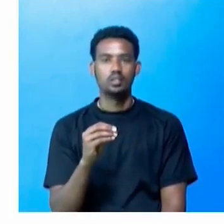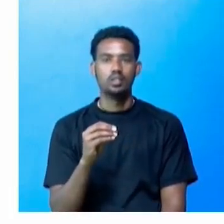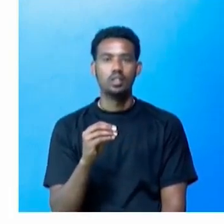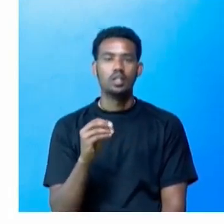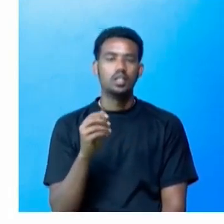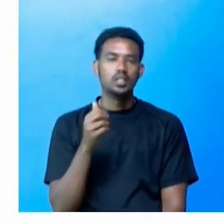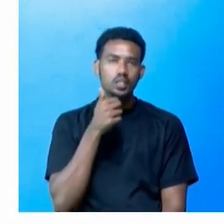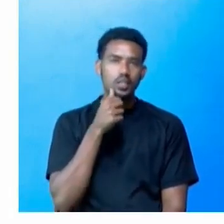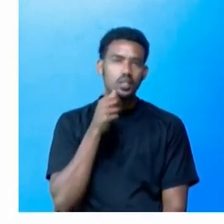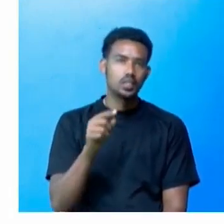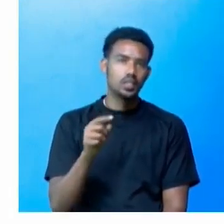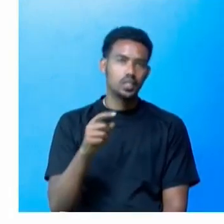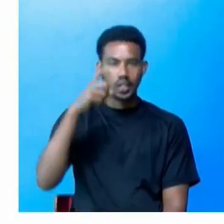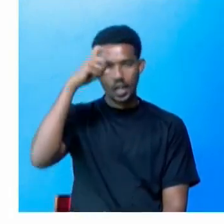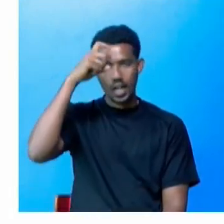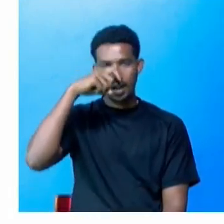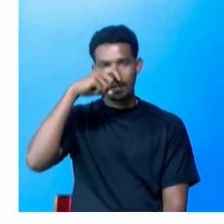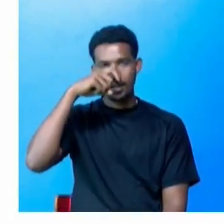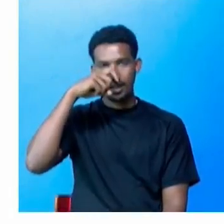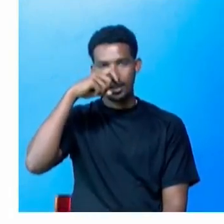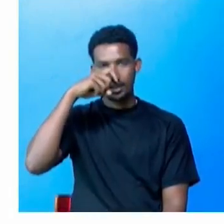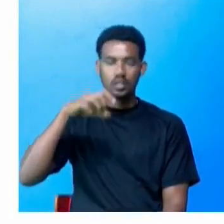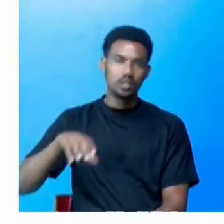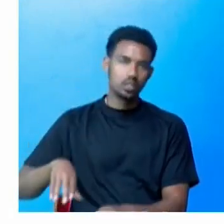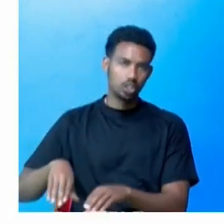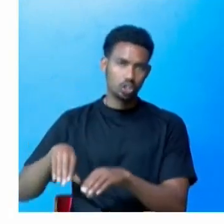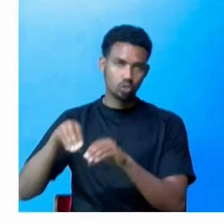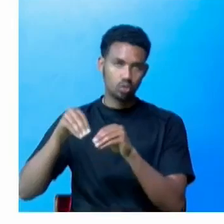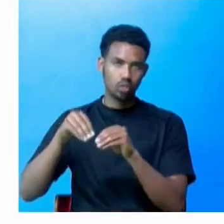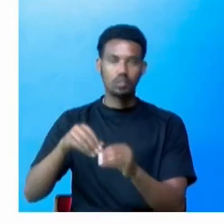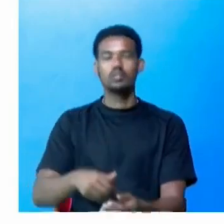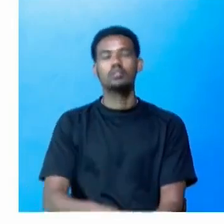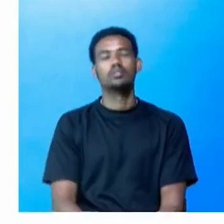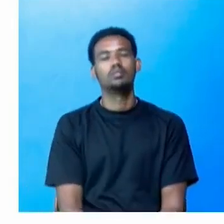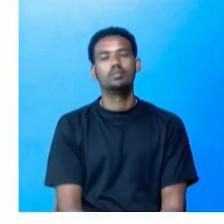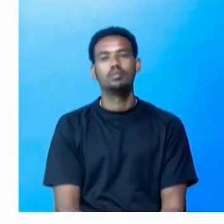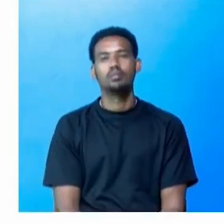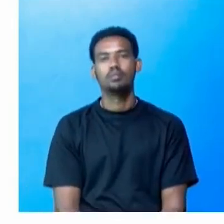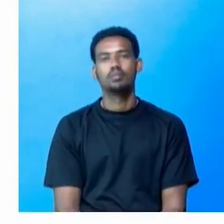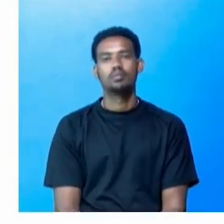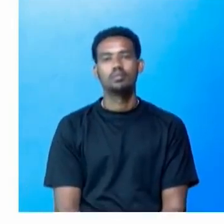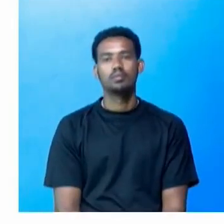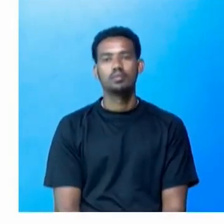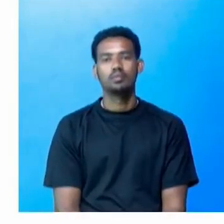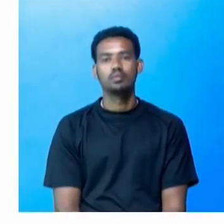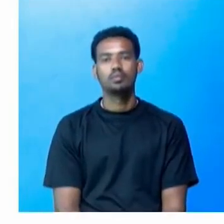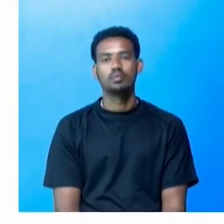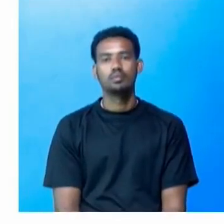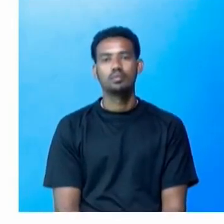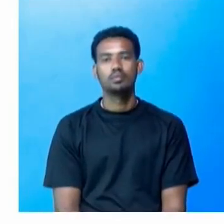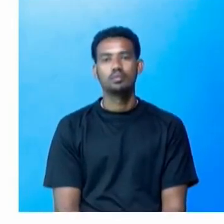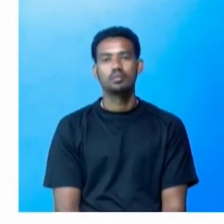she is clever. And also, she is clever.